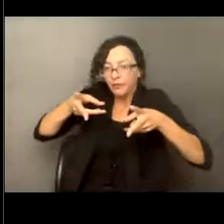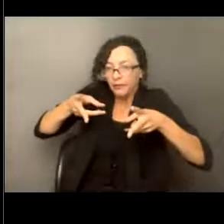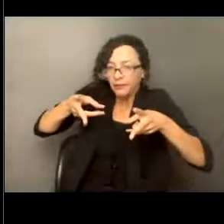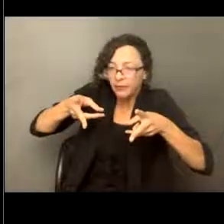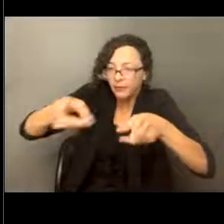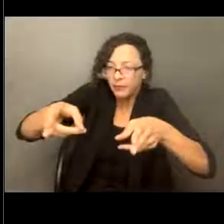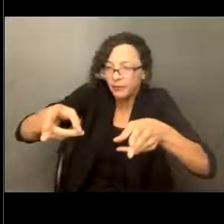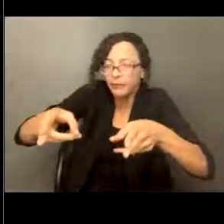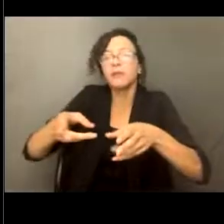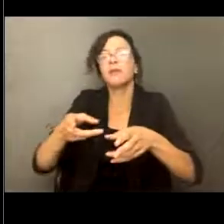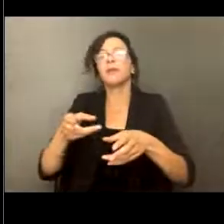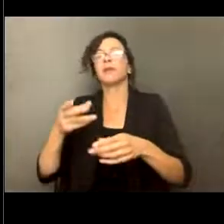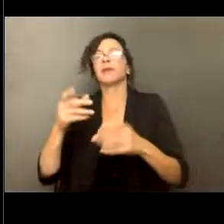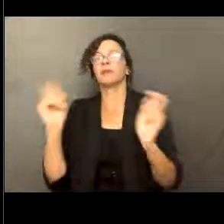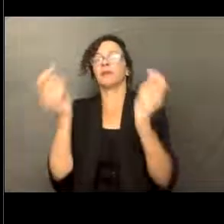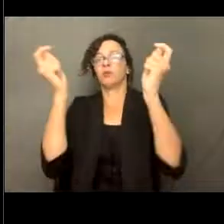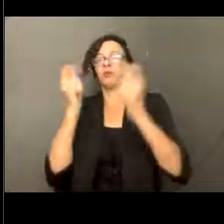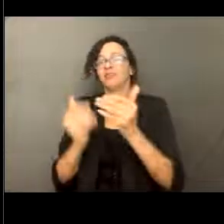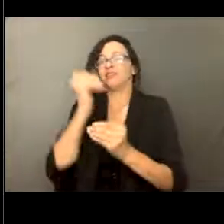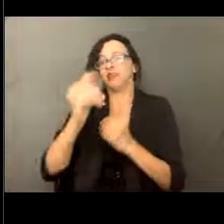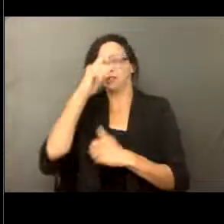ride across this new path.